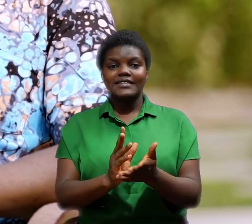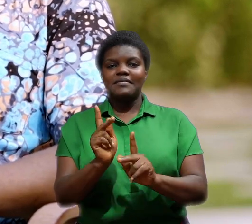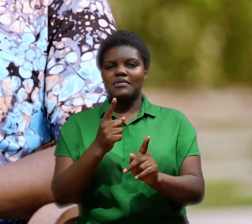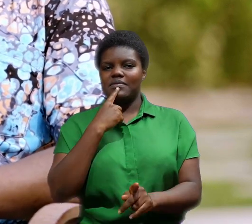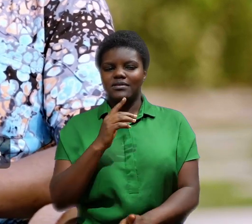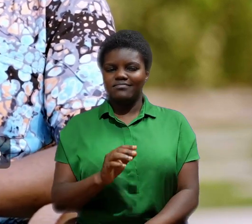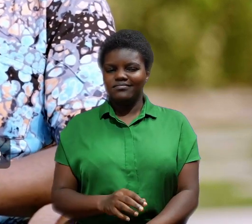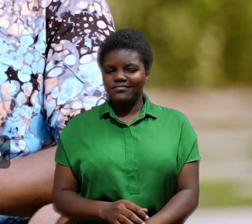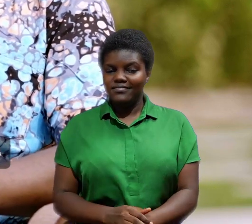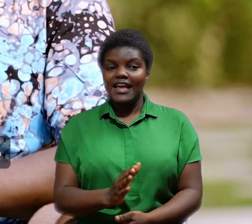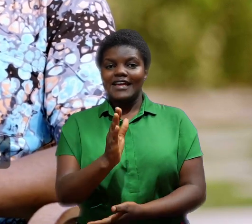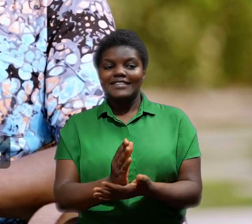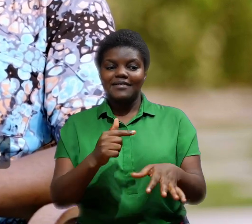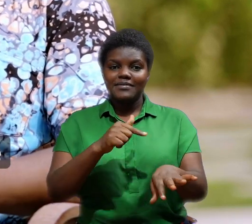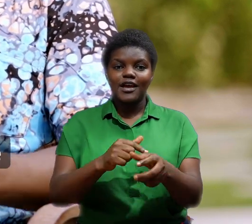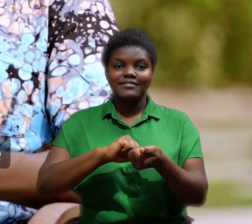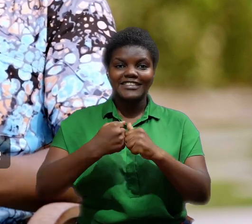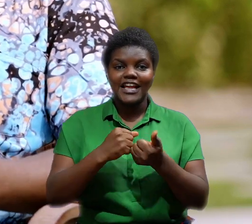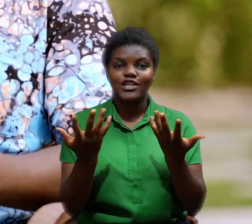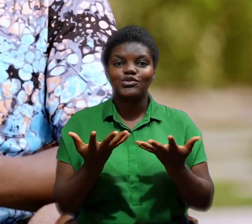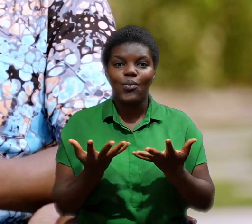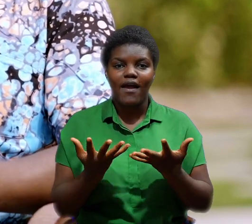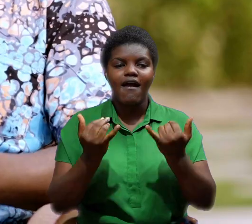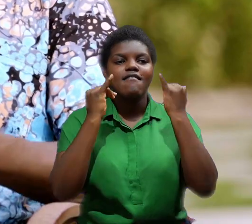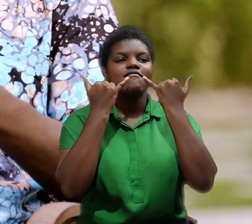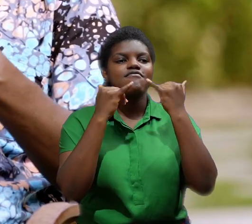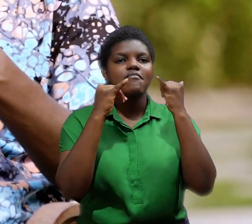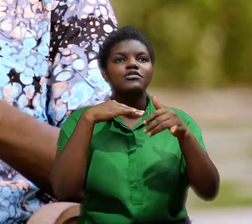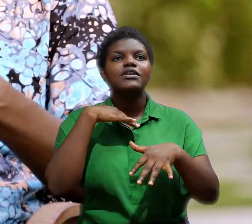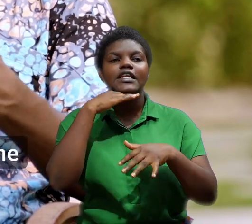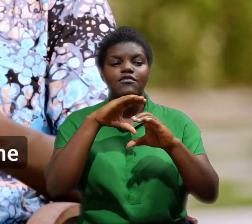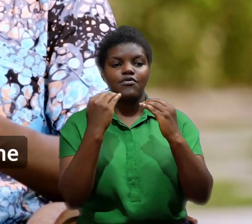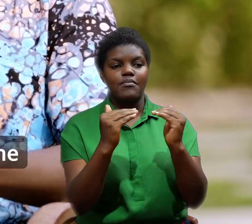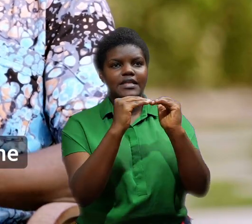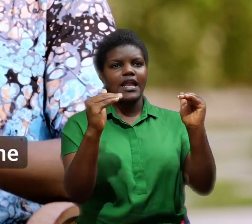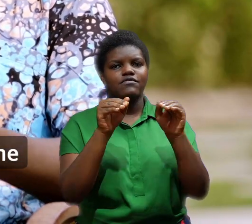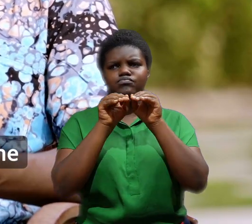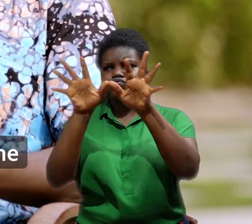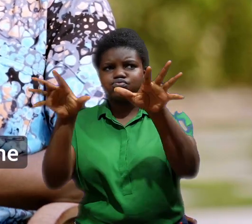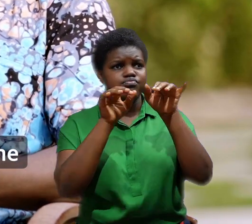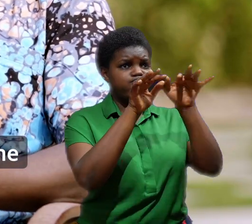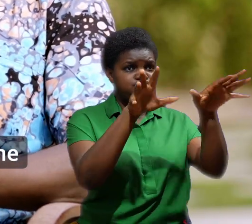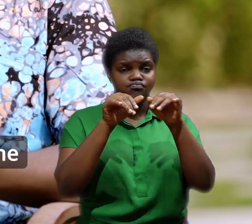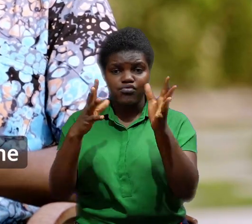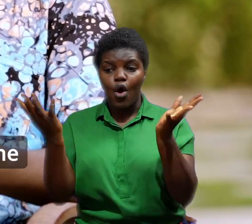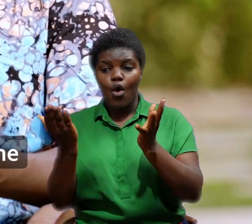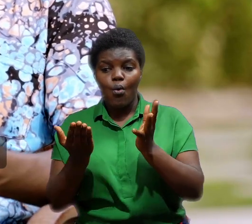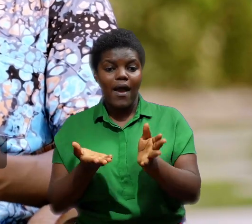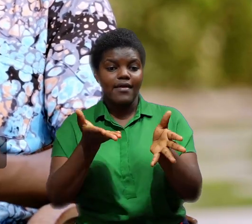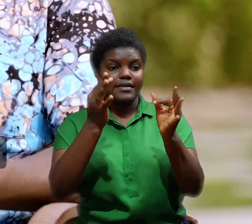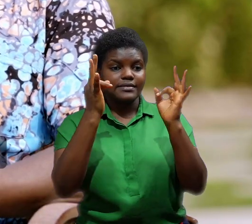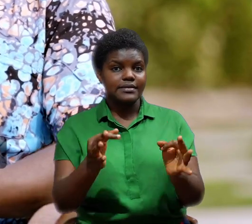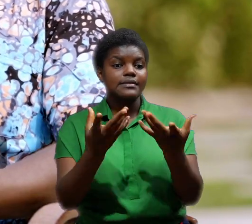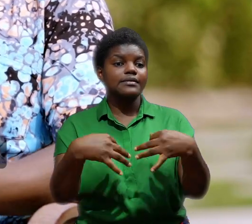the potential beneficiaries. So we have the challenge of making sure that there's enough information at community level that some